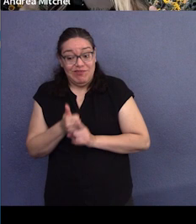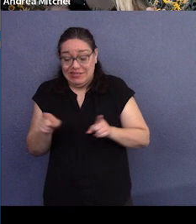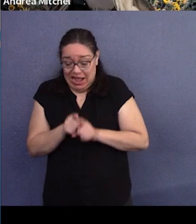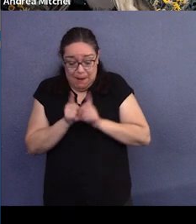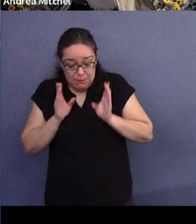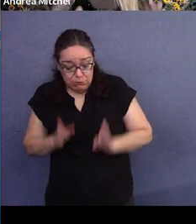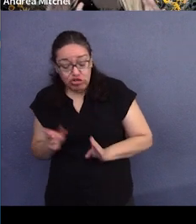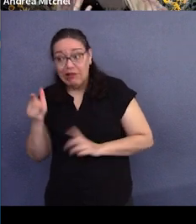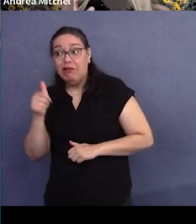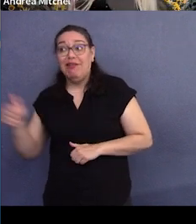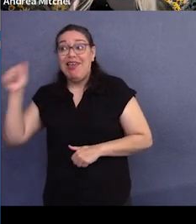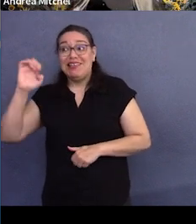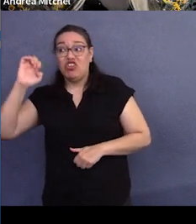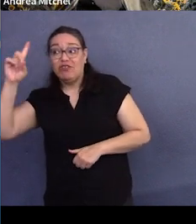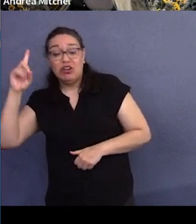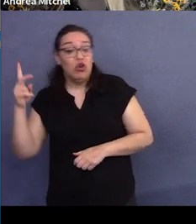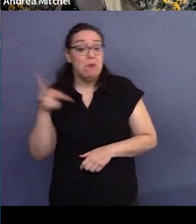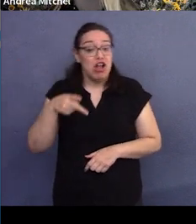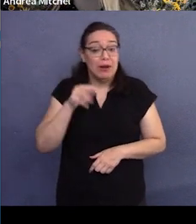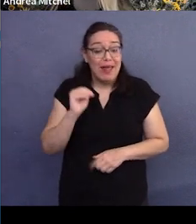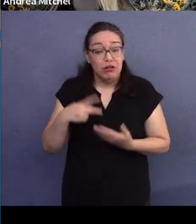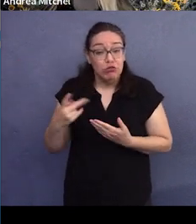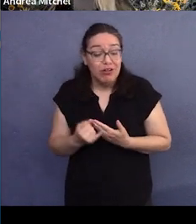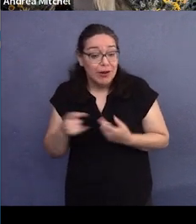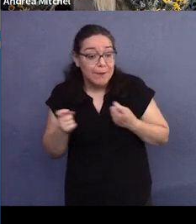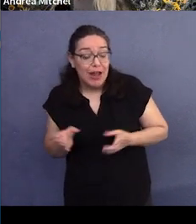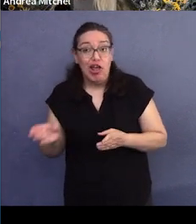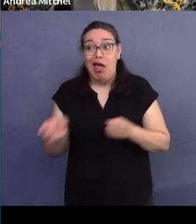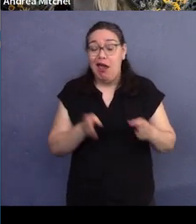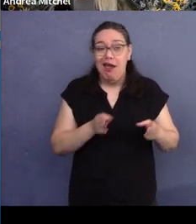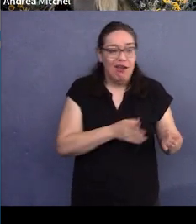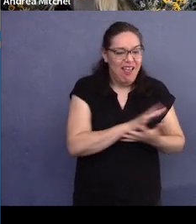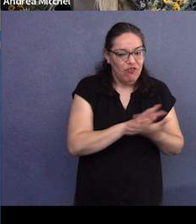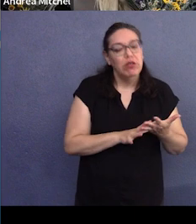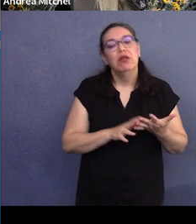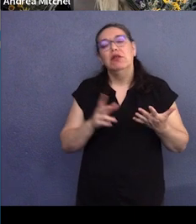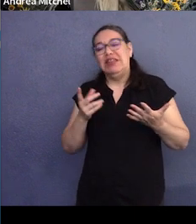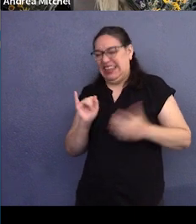admin assistant, everything else. I would put them in then as executive director,